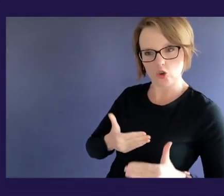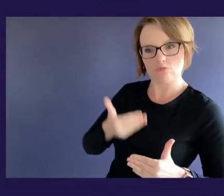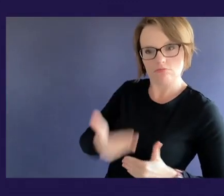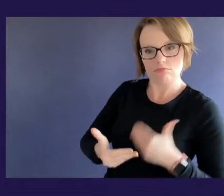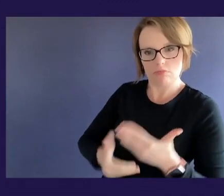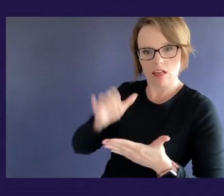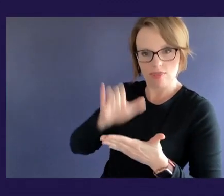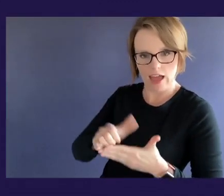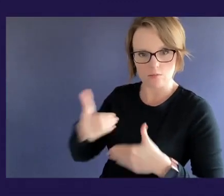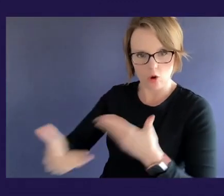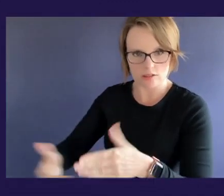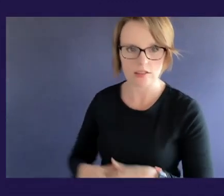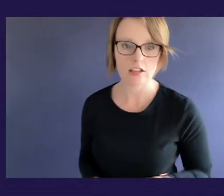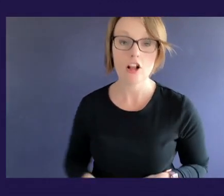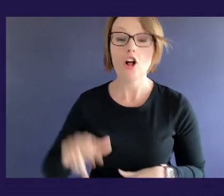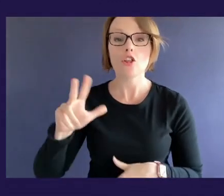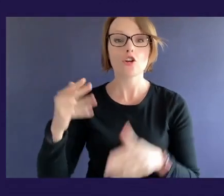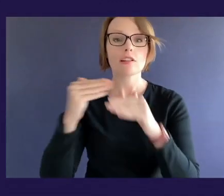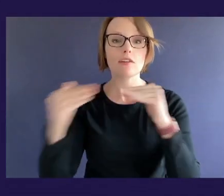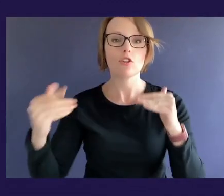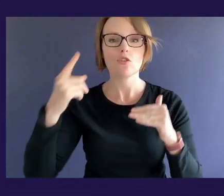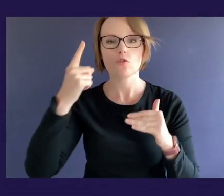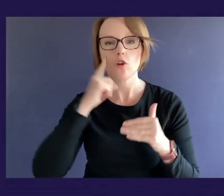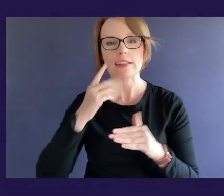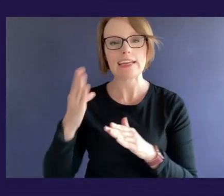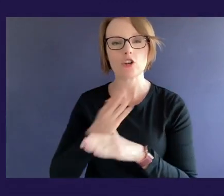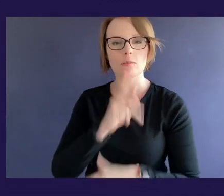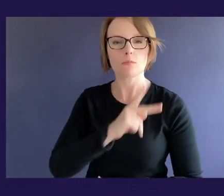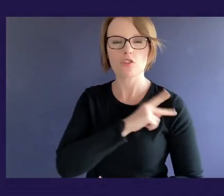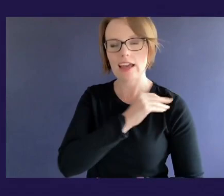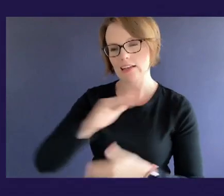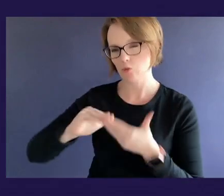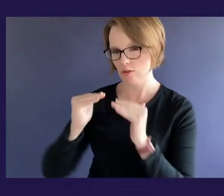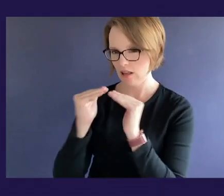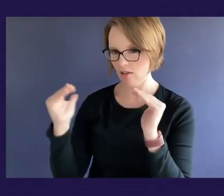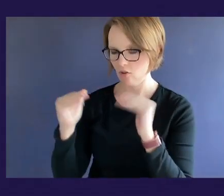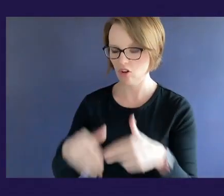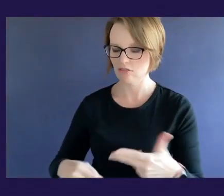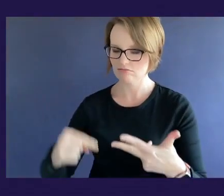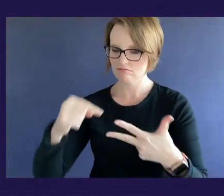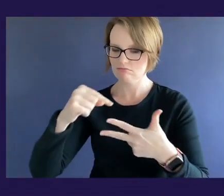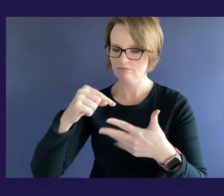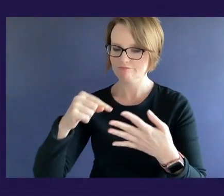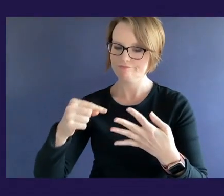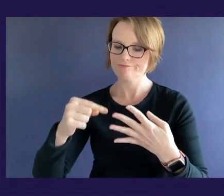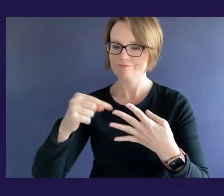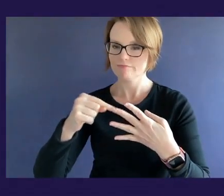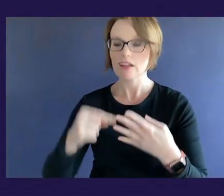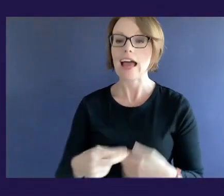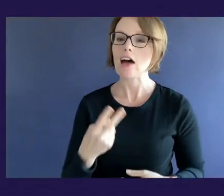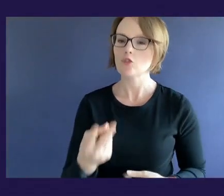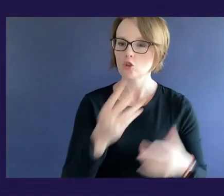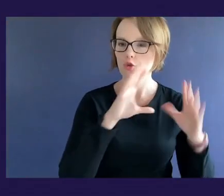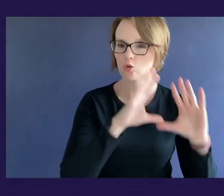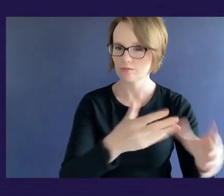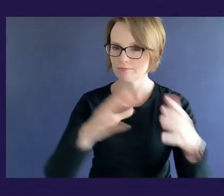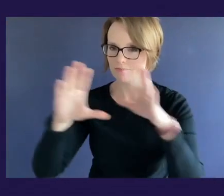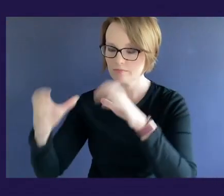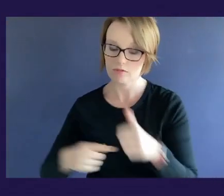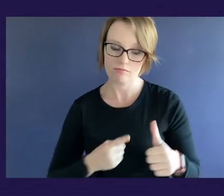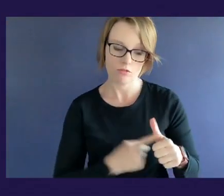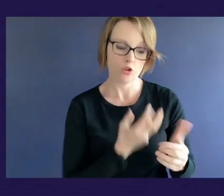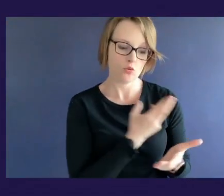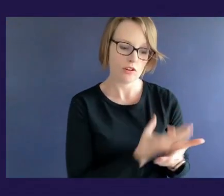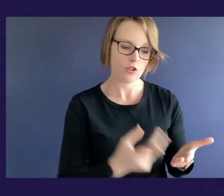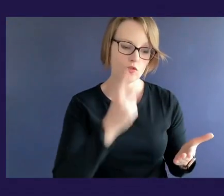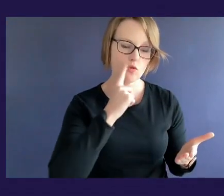approaches at the interpersonal or community level. This contained two categories of tools. The first was resources for public